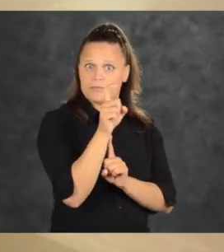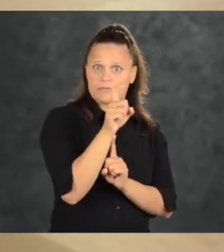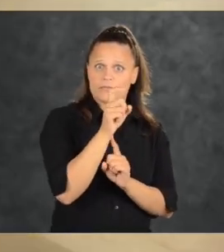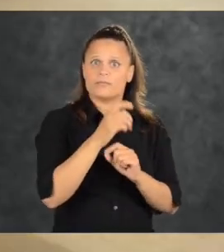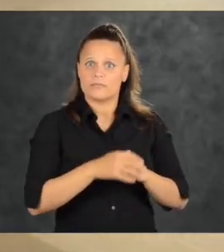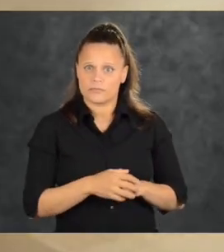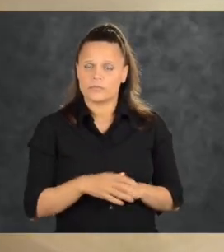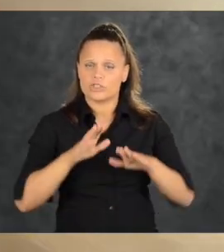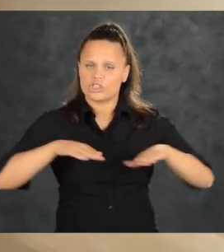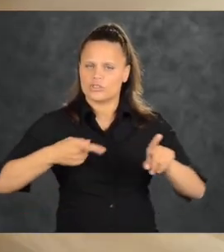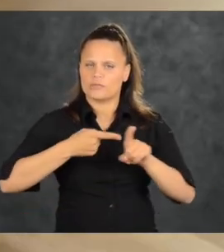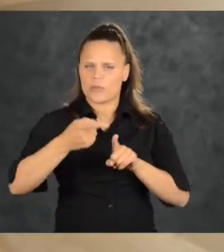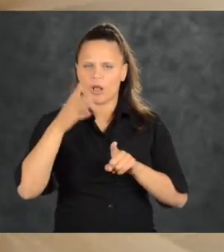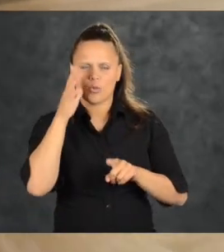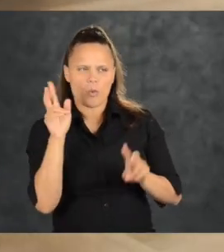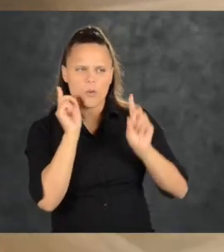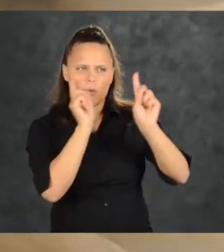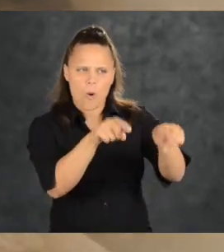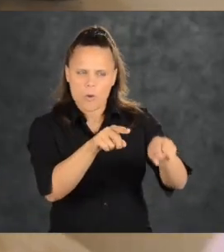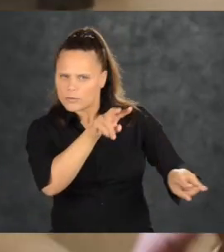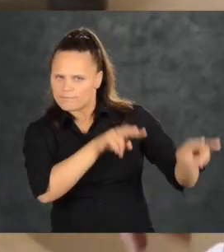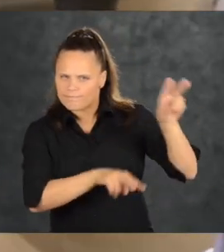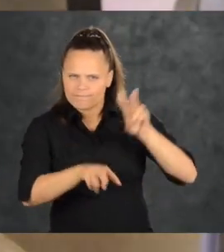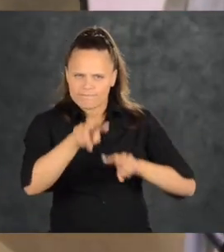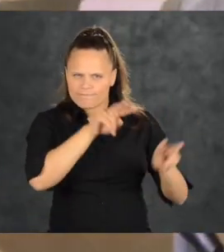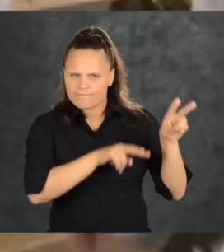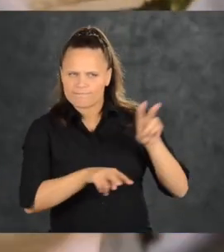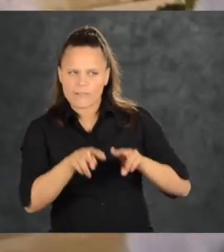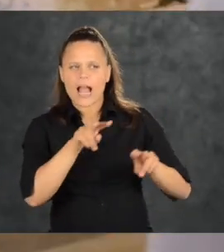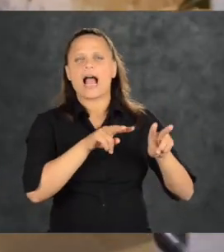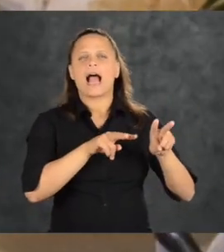others, and offering support, we can help individuals with disabilities